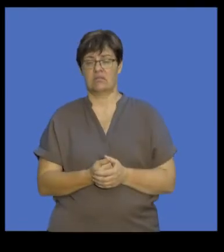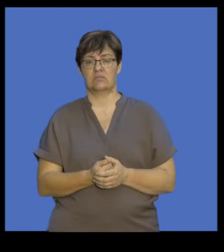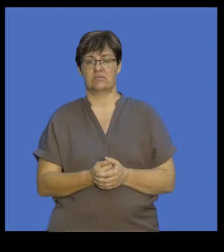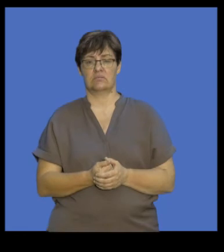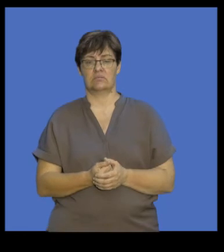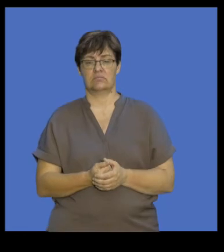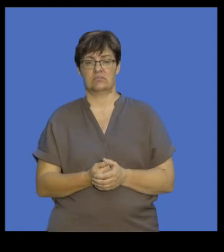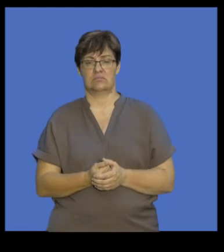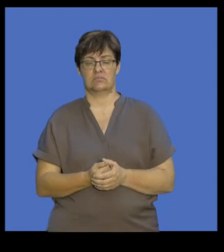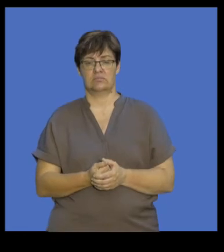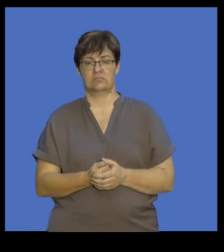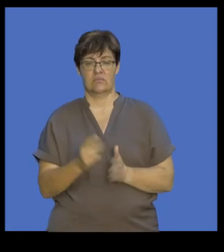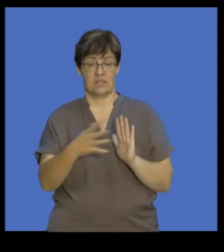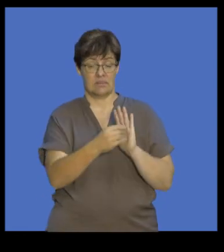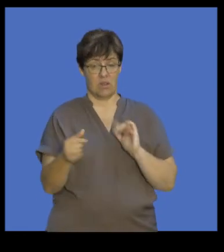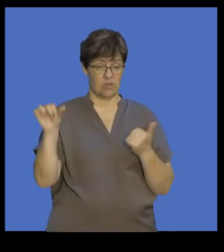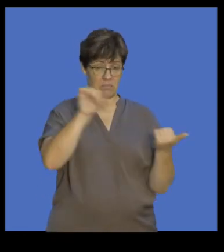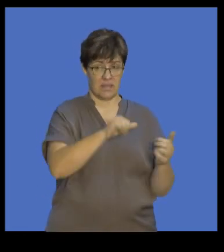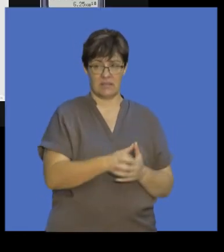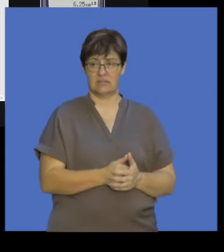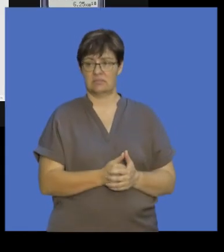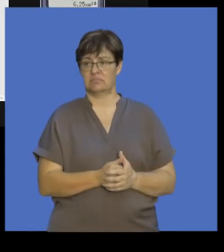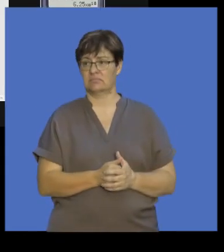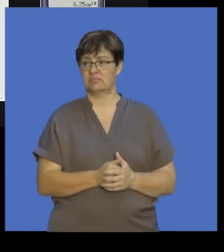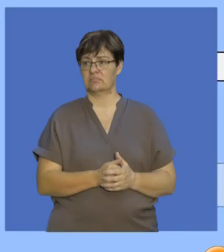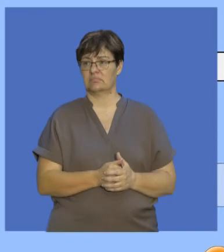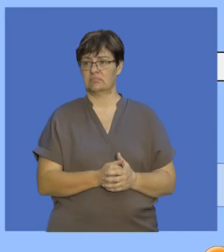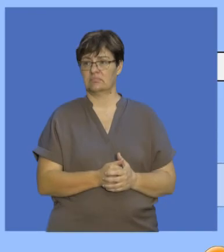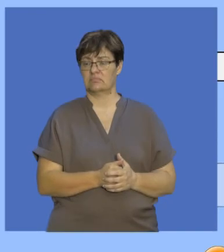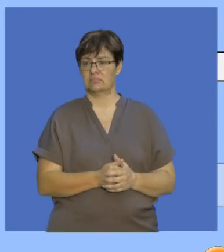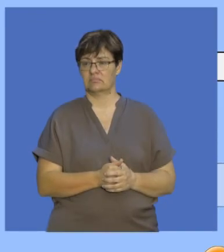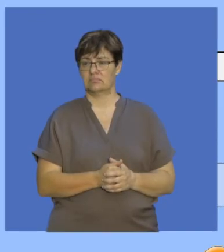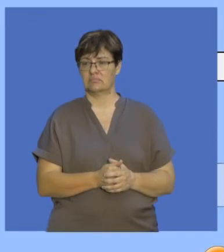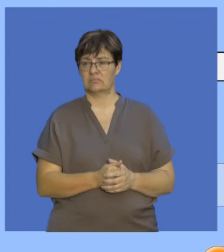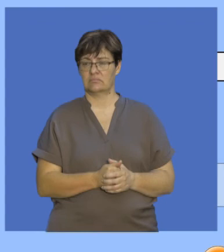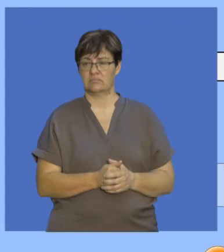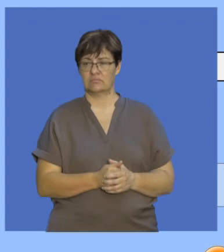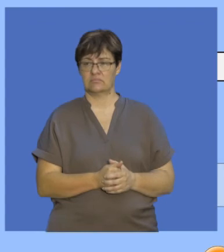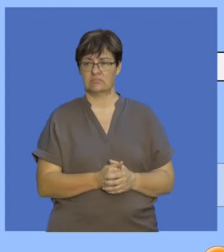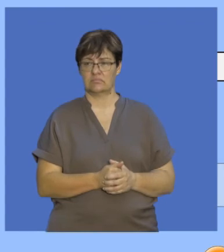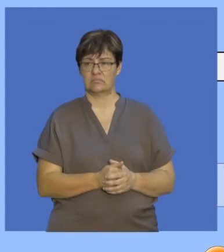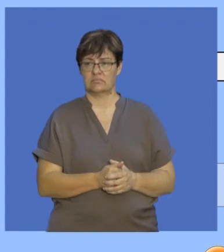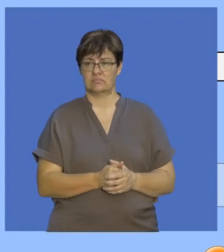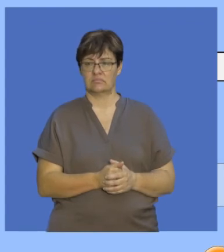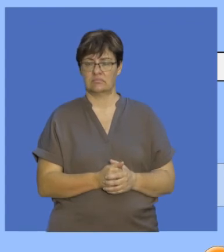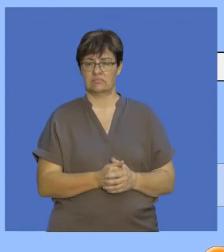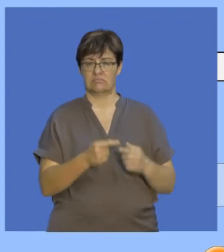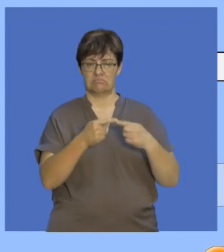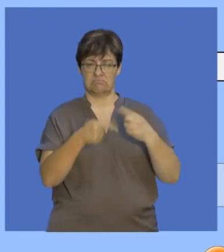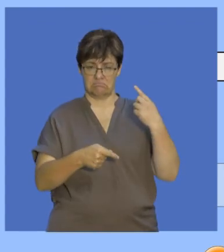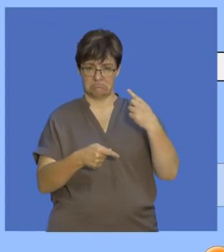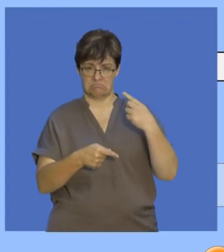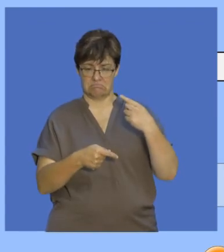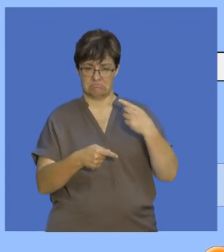it's like this, we can go back to that simulation quickly, right? Let me take out the convention, right? Let's